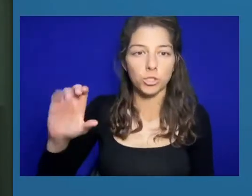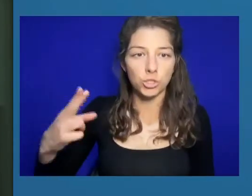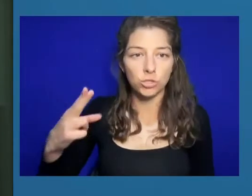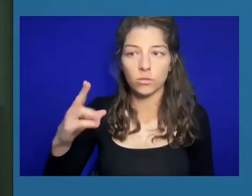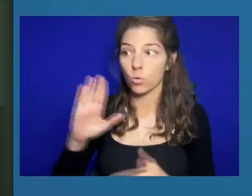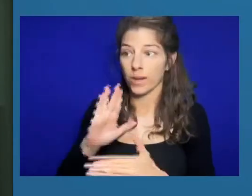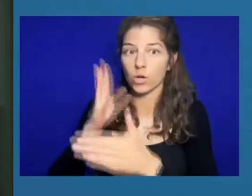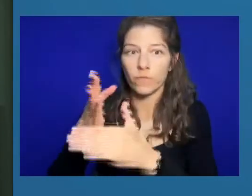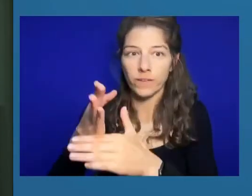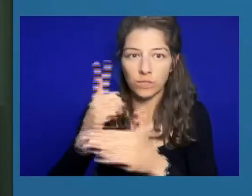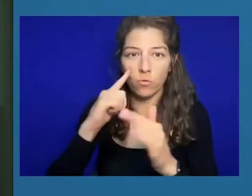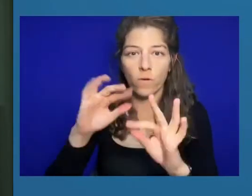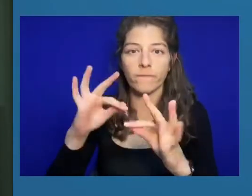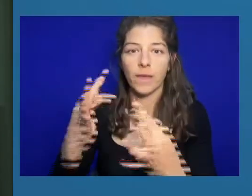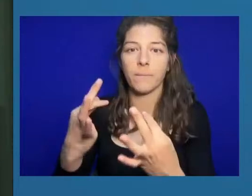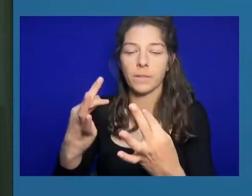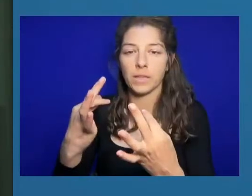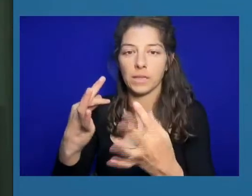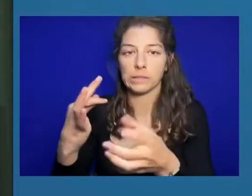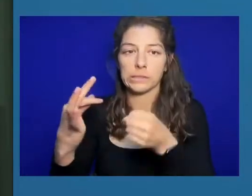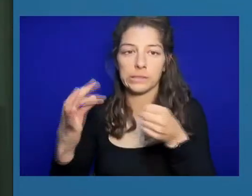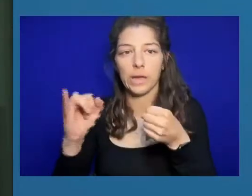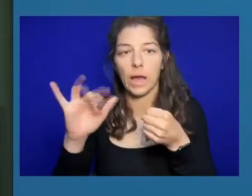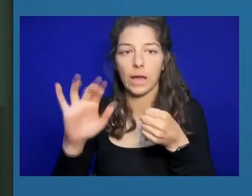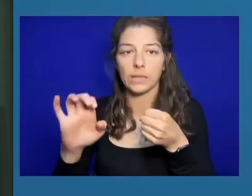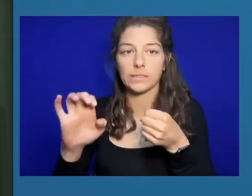for the family detained by ICE in Sackett's Harbor.